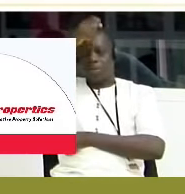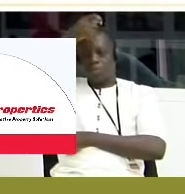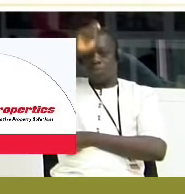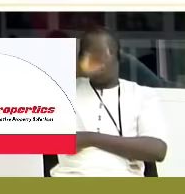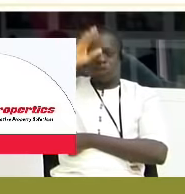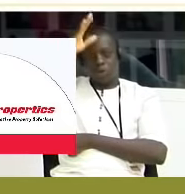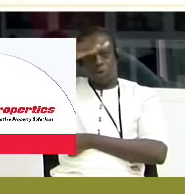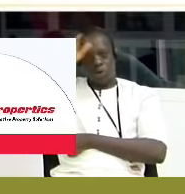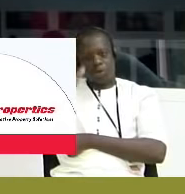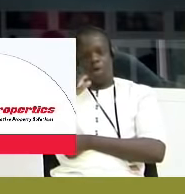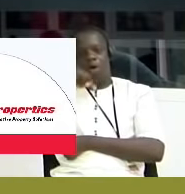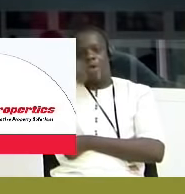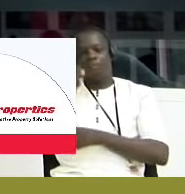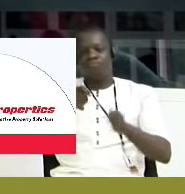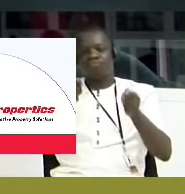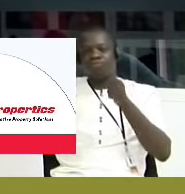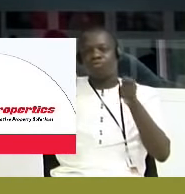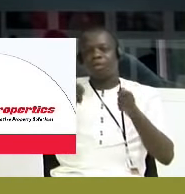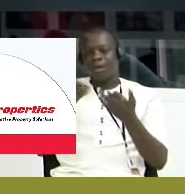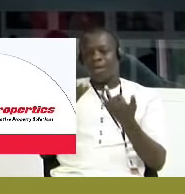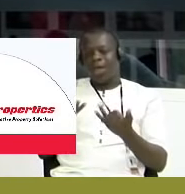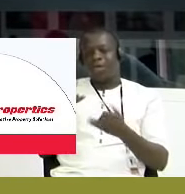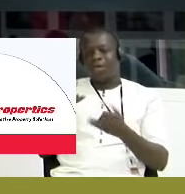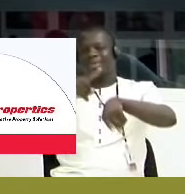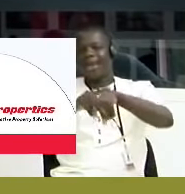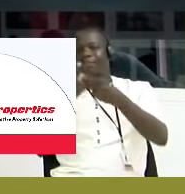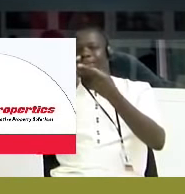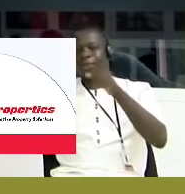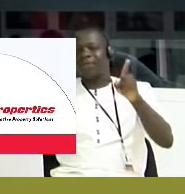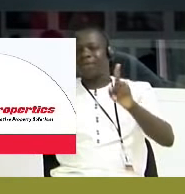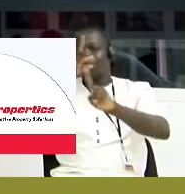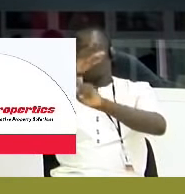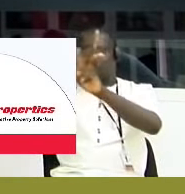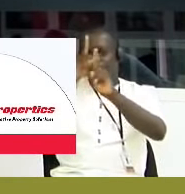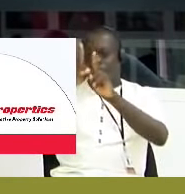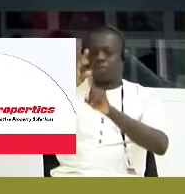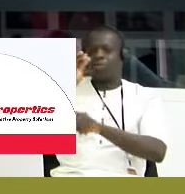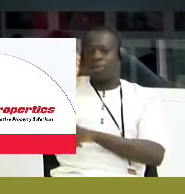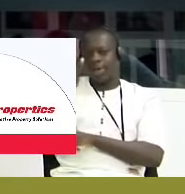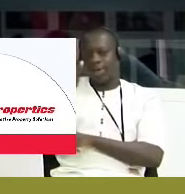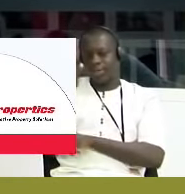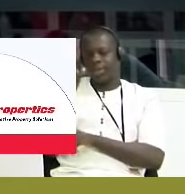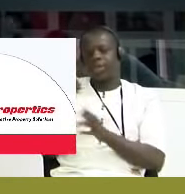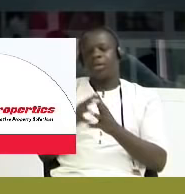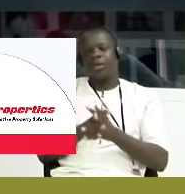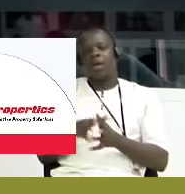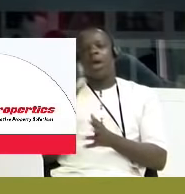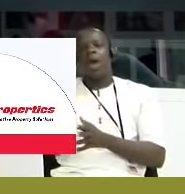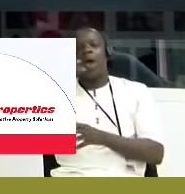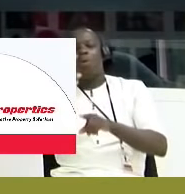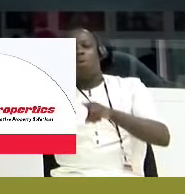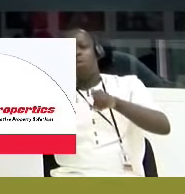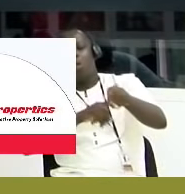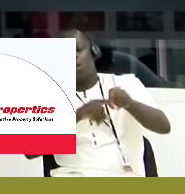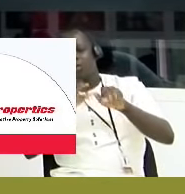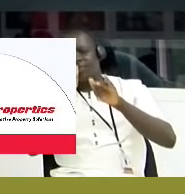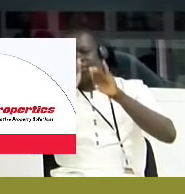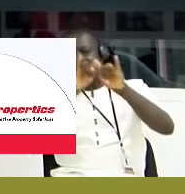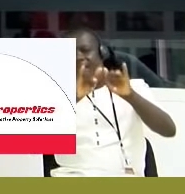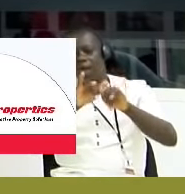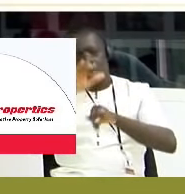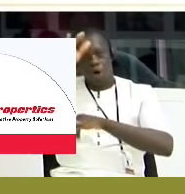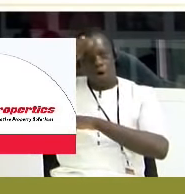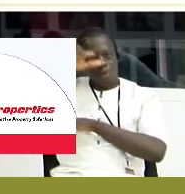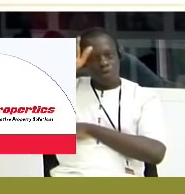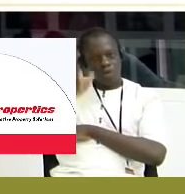So this time a slightly different portfolio? Yes. And for how long did you remain as Commissioner of Administration? I remained